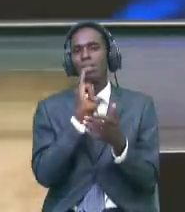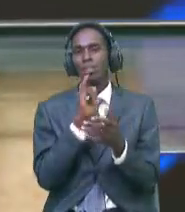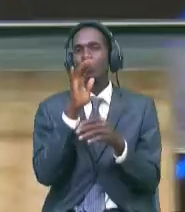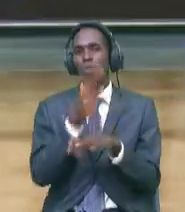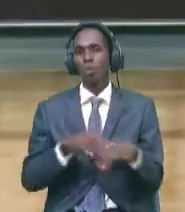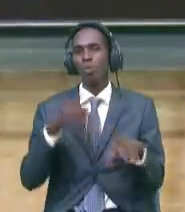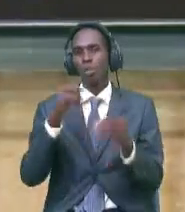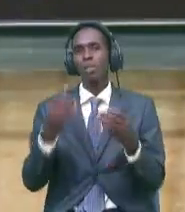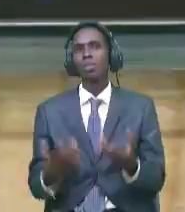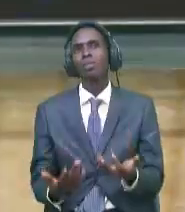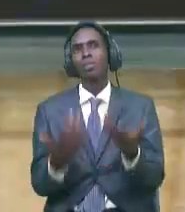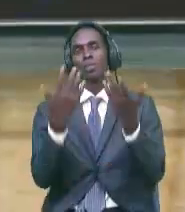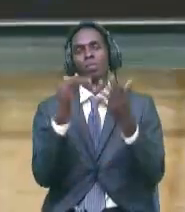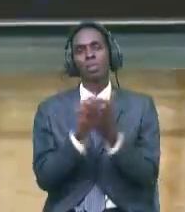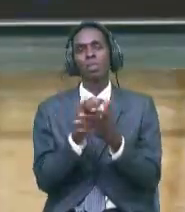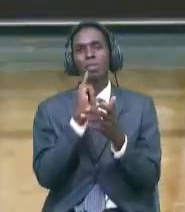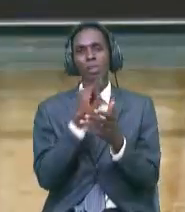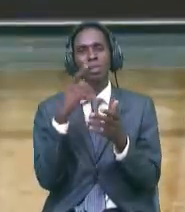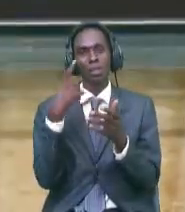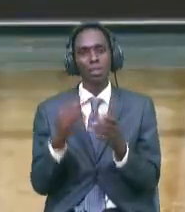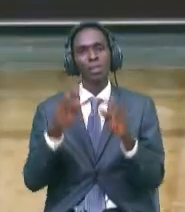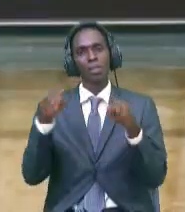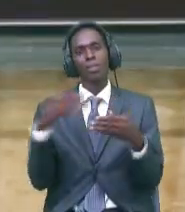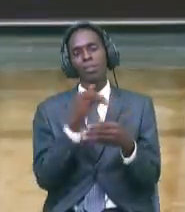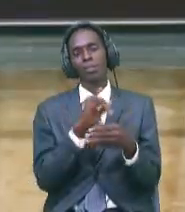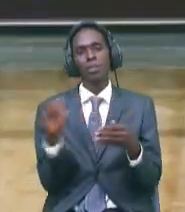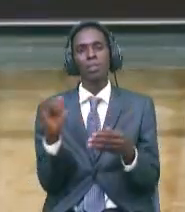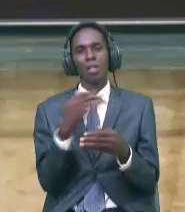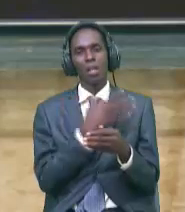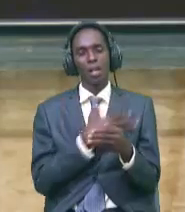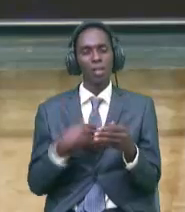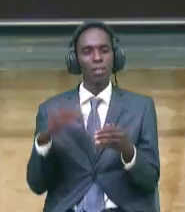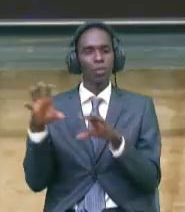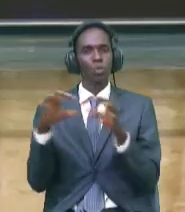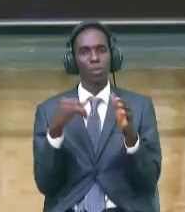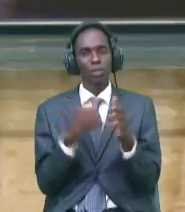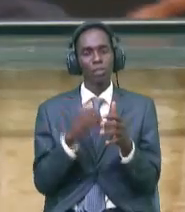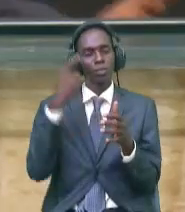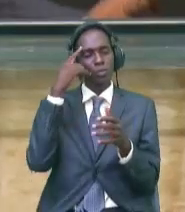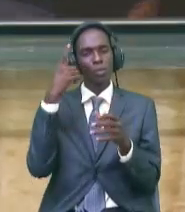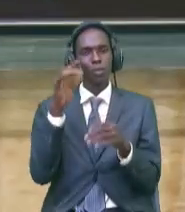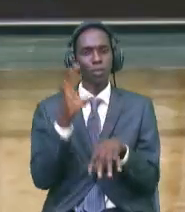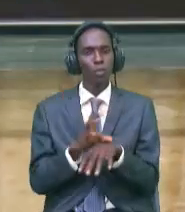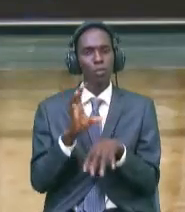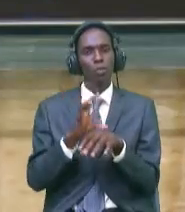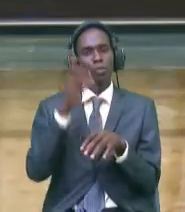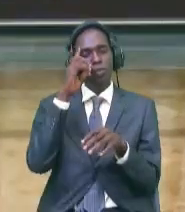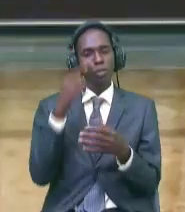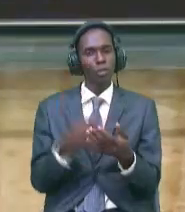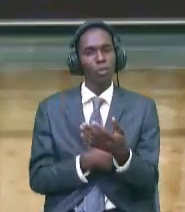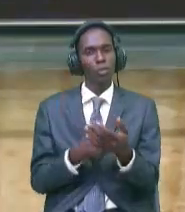is the contribution we're making for the scriptures and for the gospel and for the expansion of